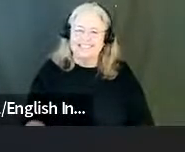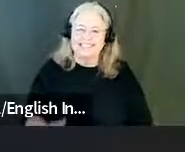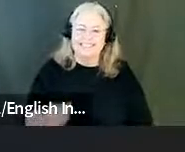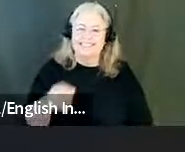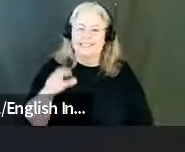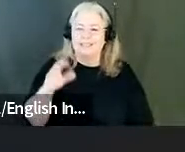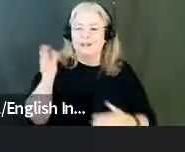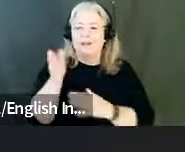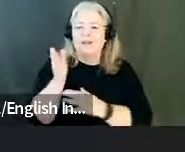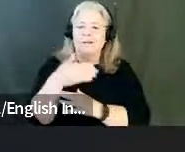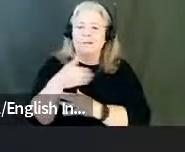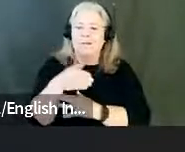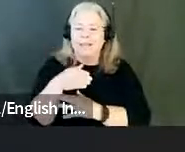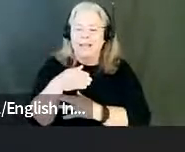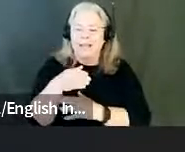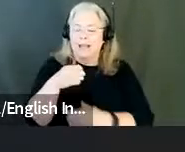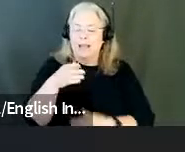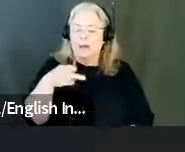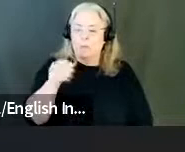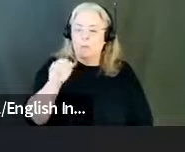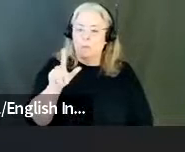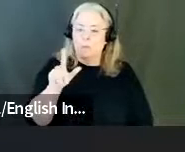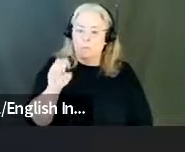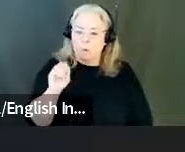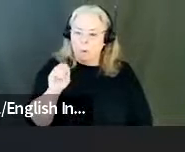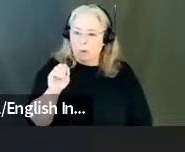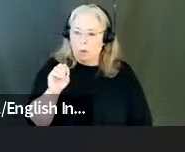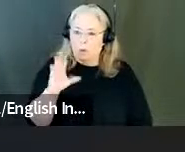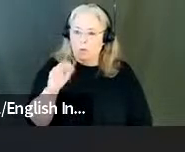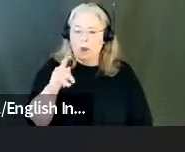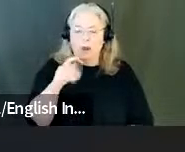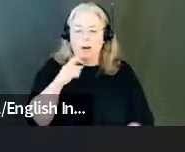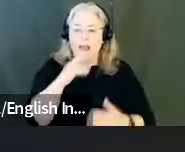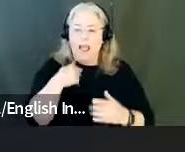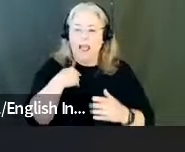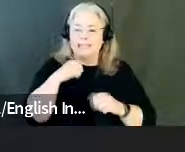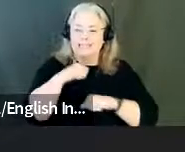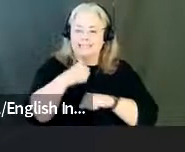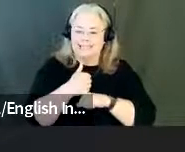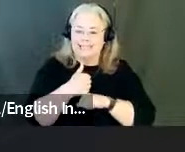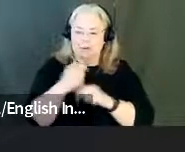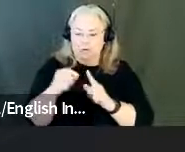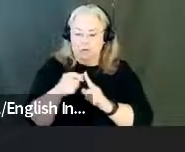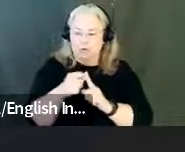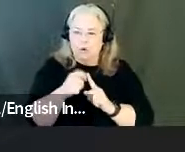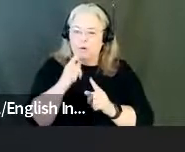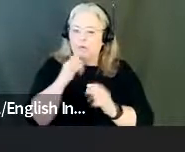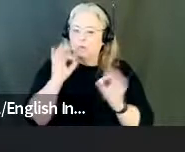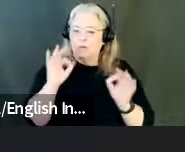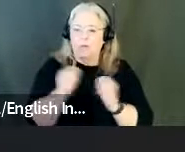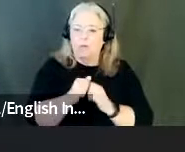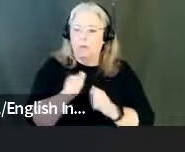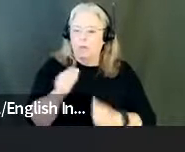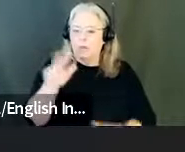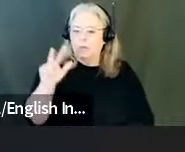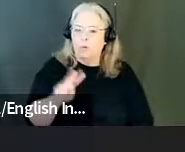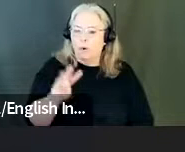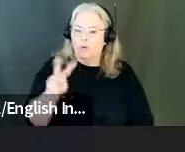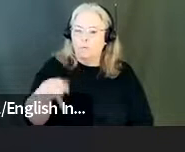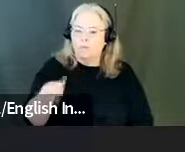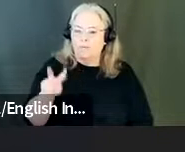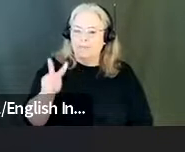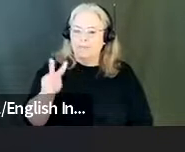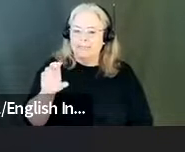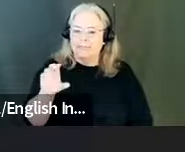flagpole brackets have set screws, so it works great with 3/4 inch PVC pipe. So creating a little holder that way.